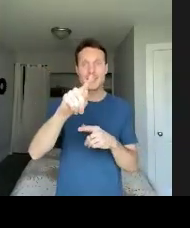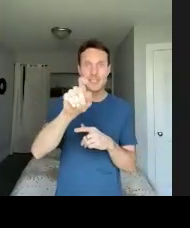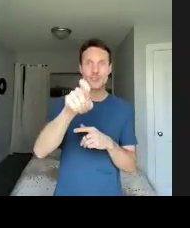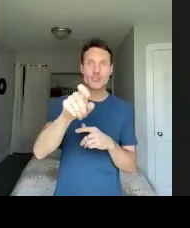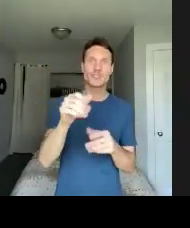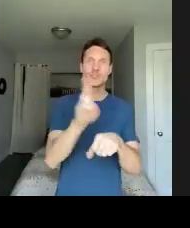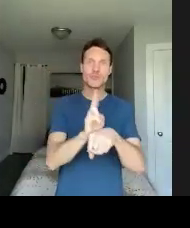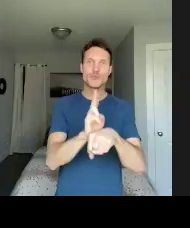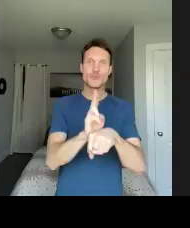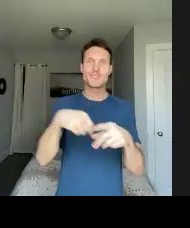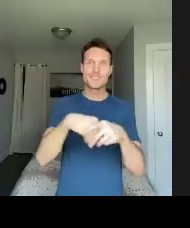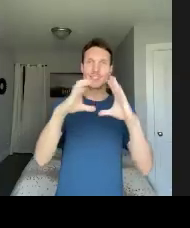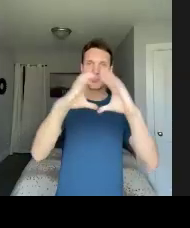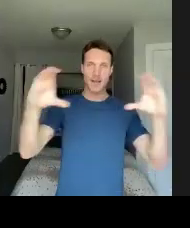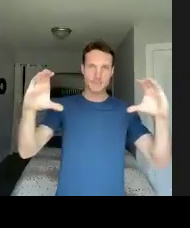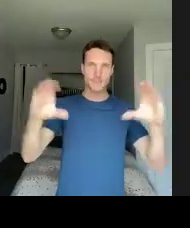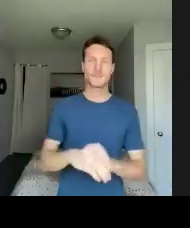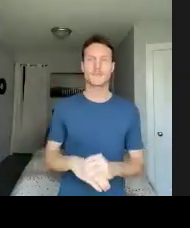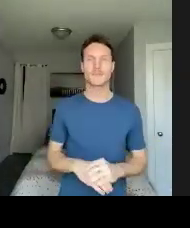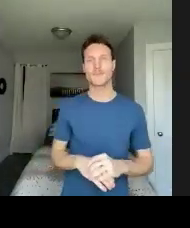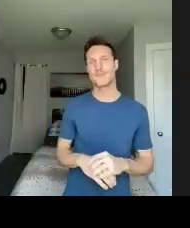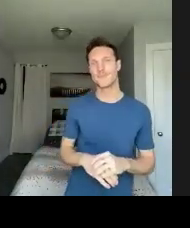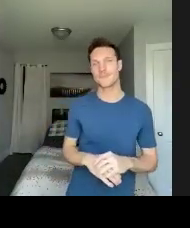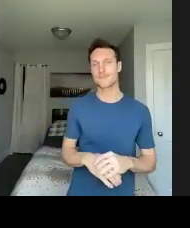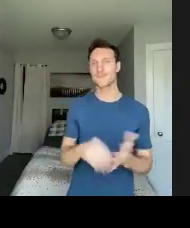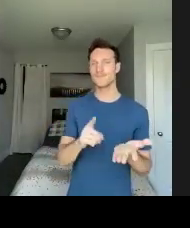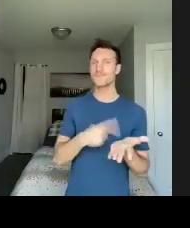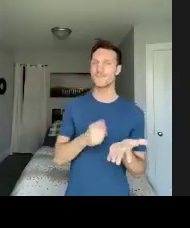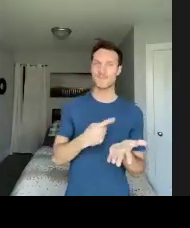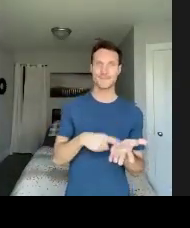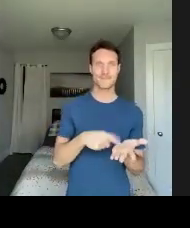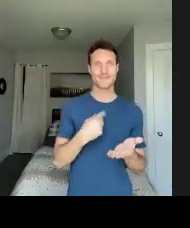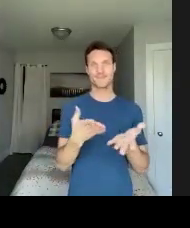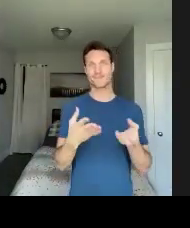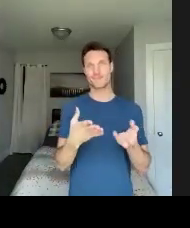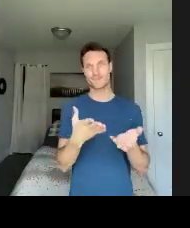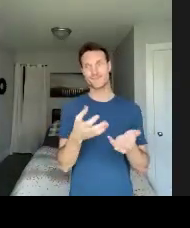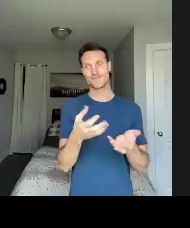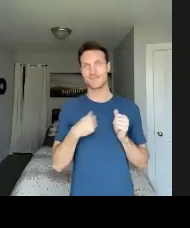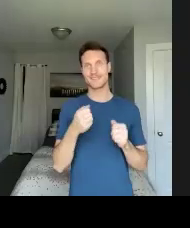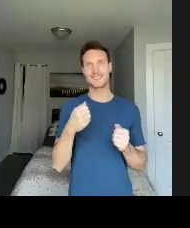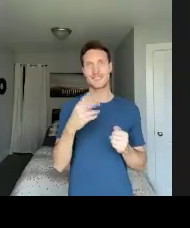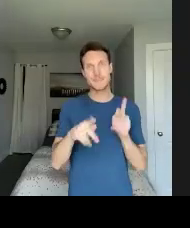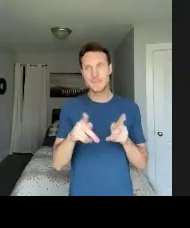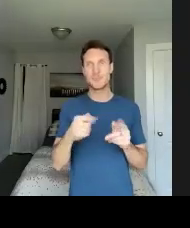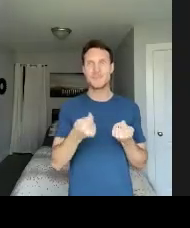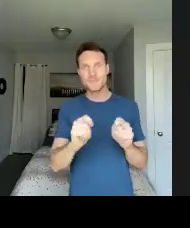visit. We do sometimes get bots who are trying to share some other kind of information, so we don't want anyone to